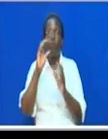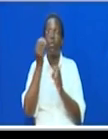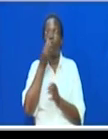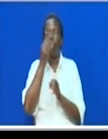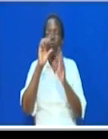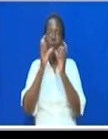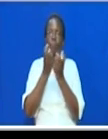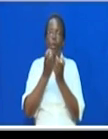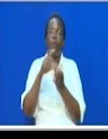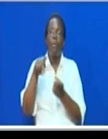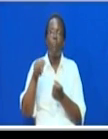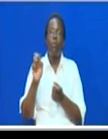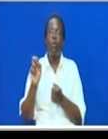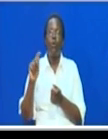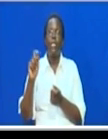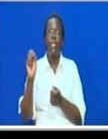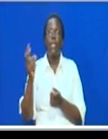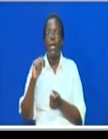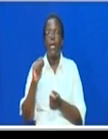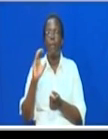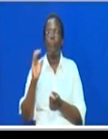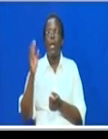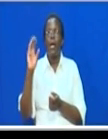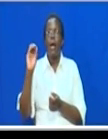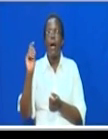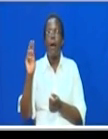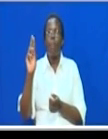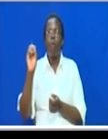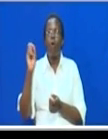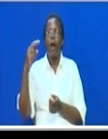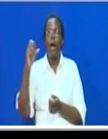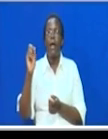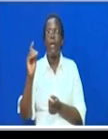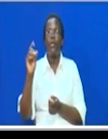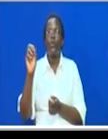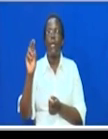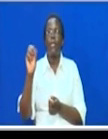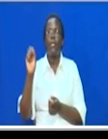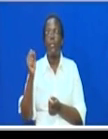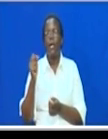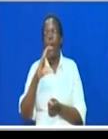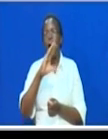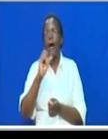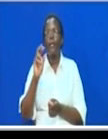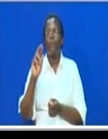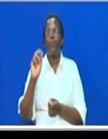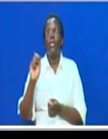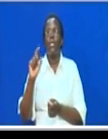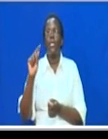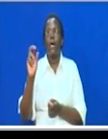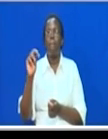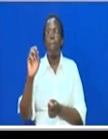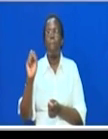the protein, the carbohydrate, and the vitamins. What are proteins for?